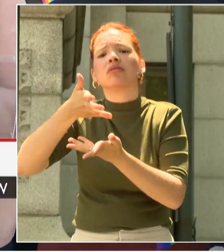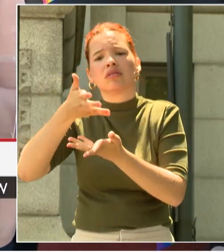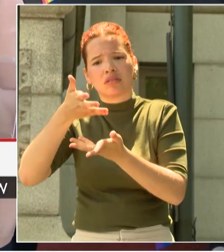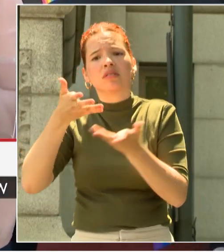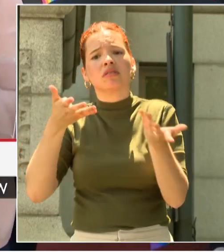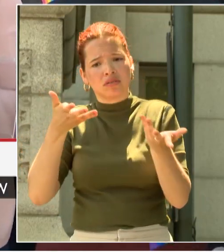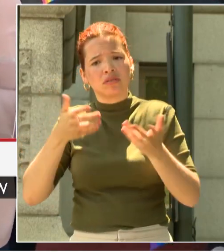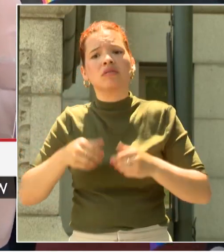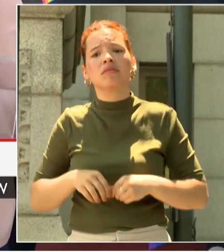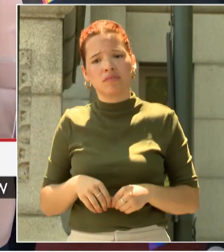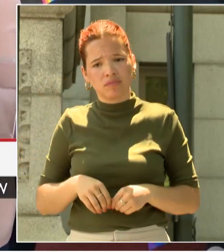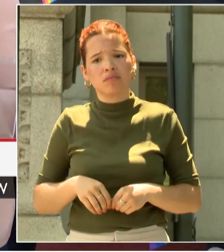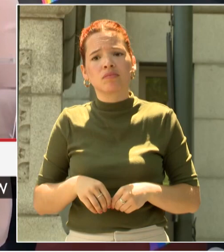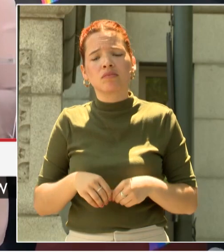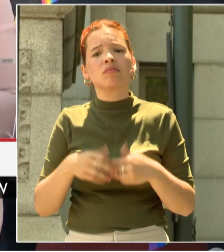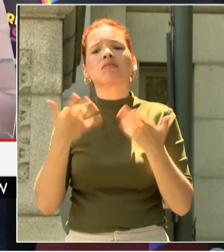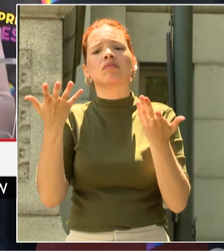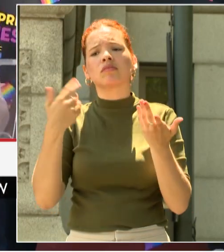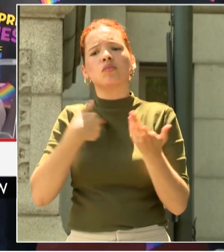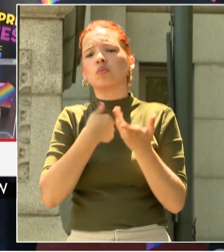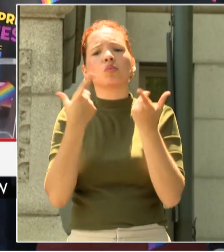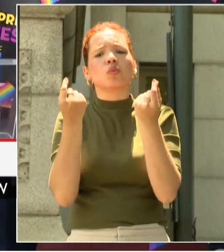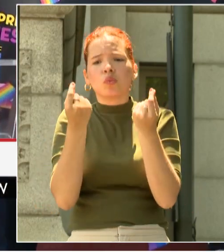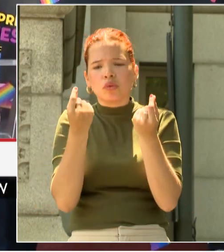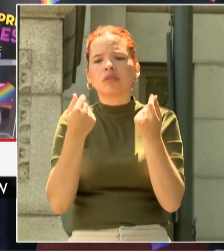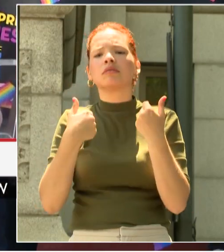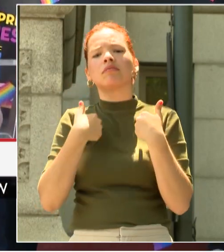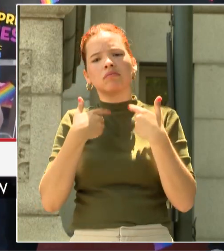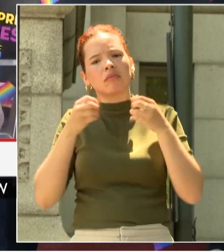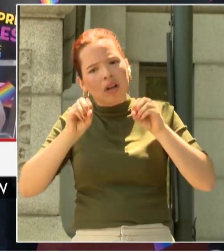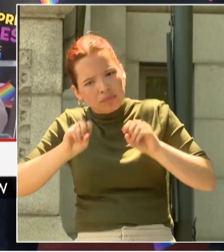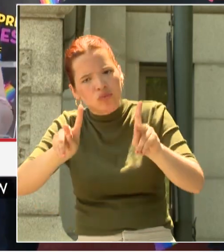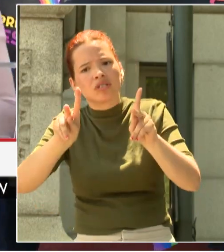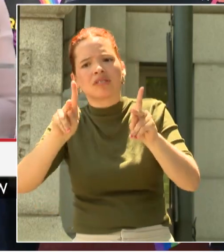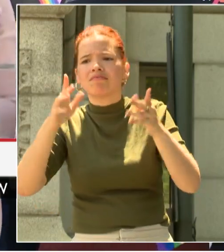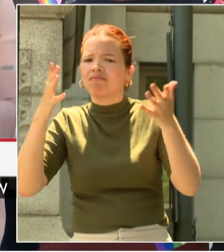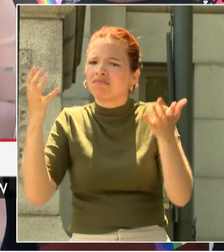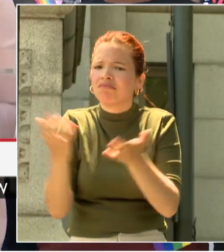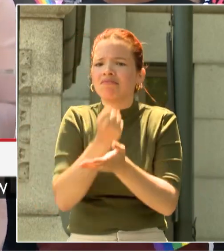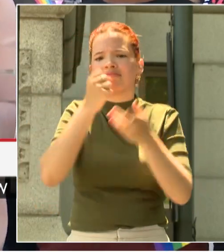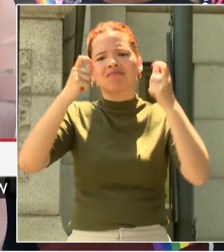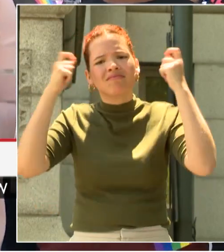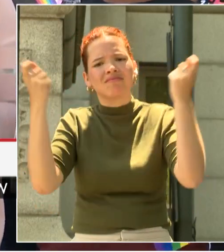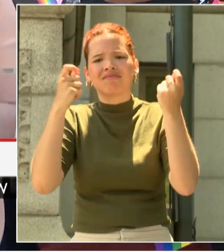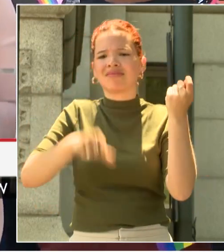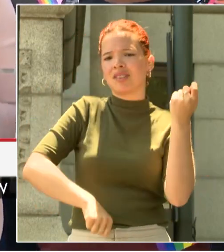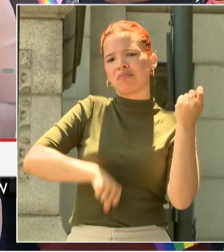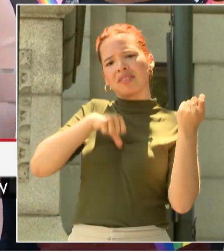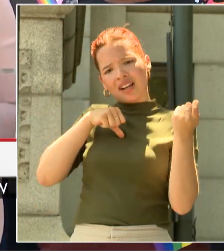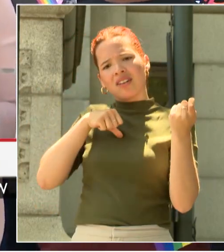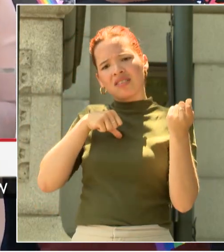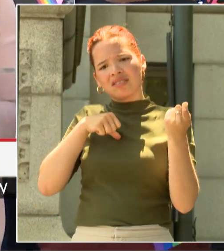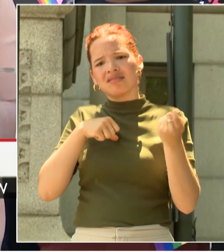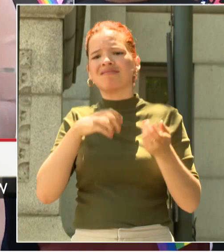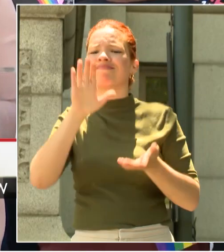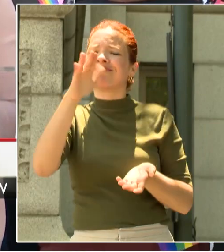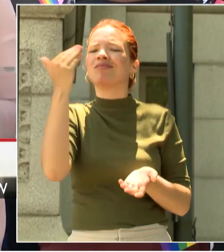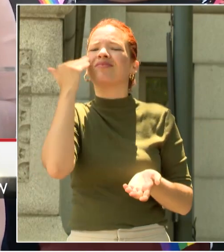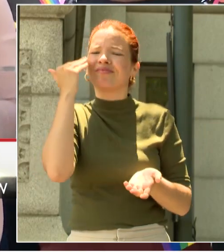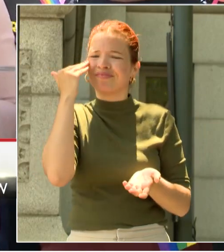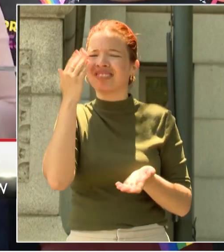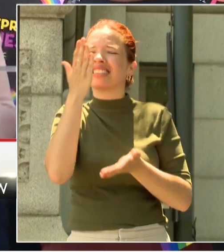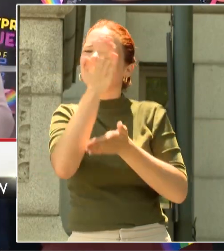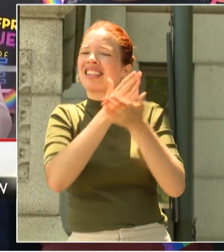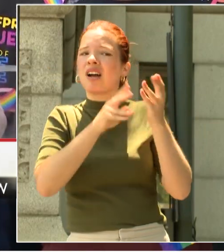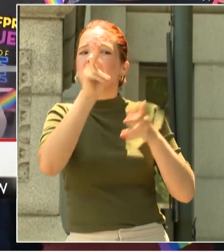more opportunities. Because while we're celebrating Pride, we also know that there are people who are left behind. And we have